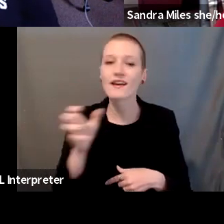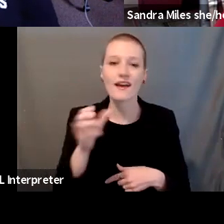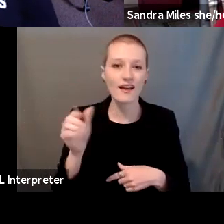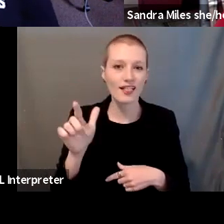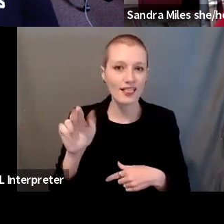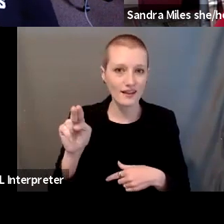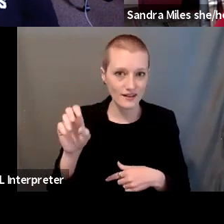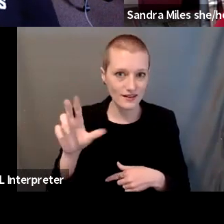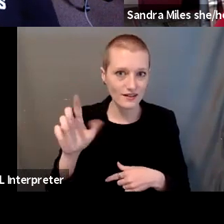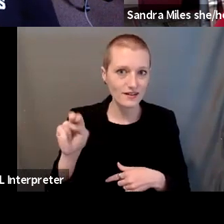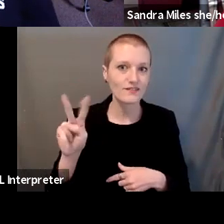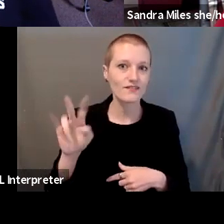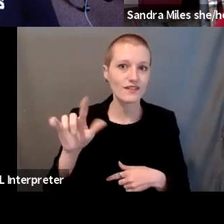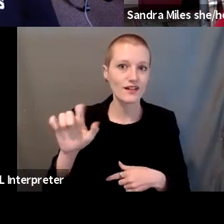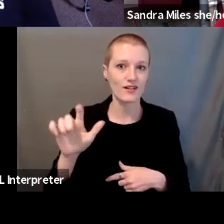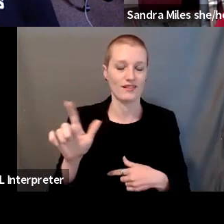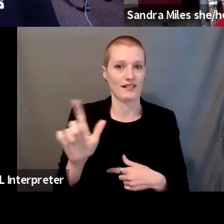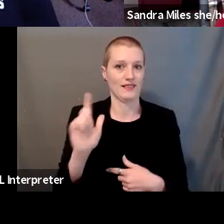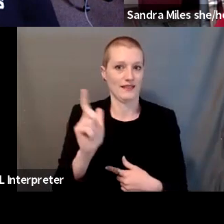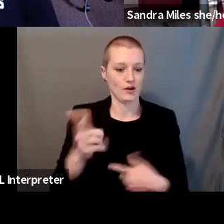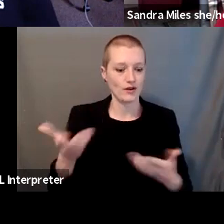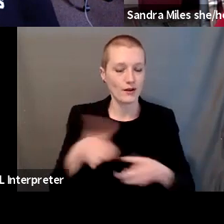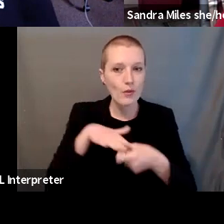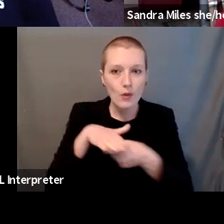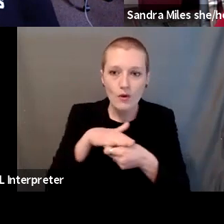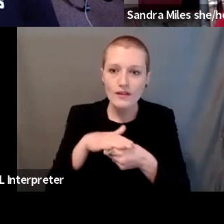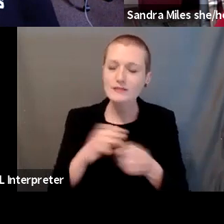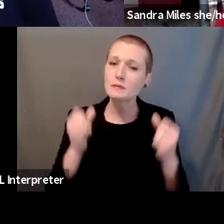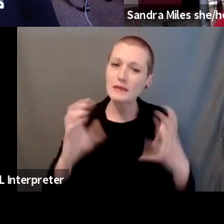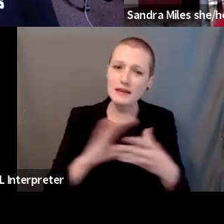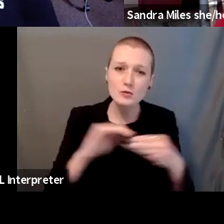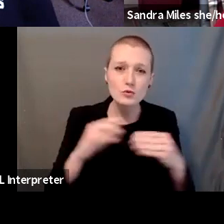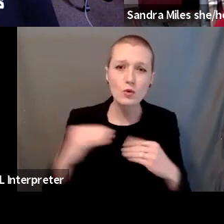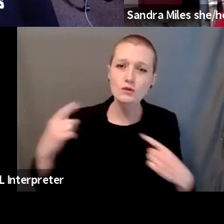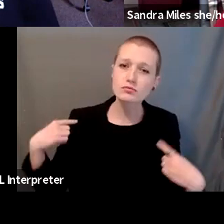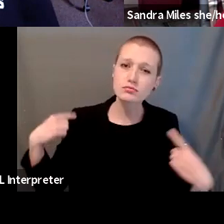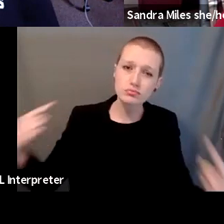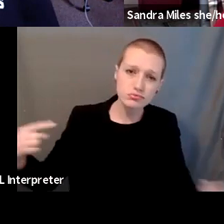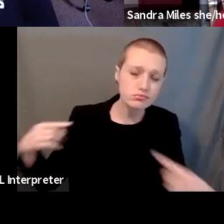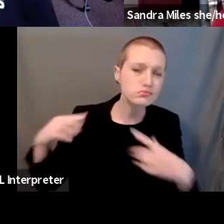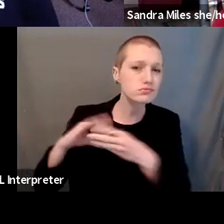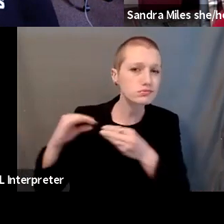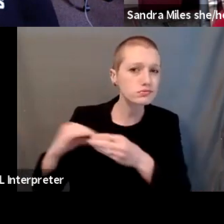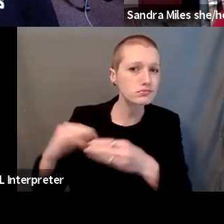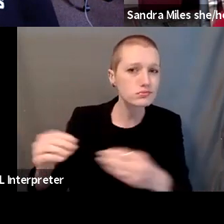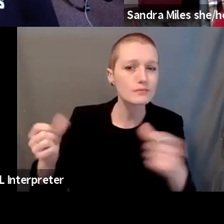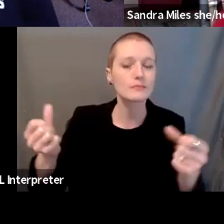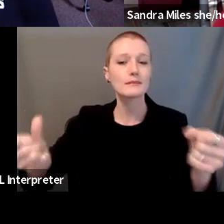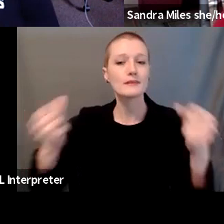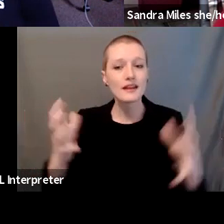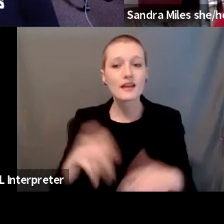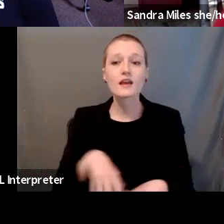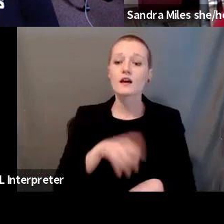time. And I think that, you know, just the beginning of what Carter G. Woodson started with Abraham Lincoln and